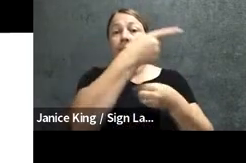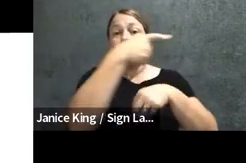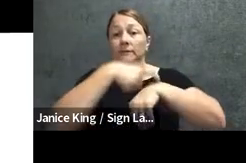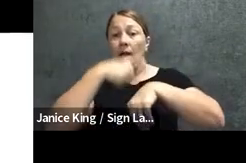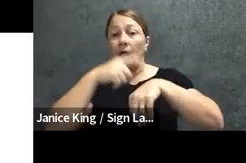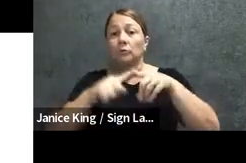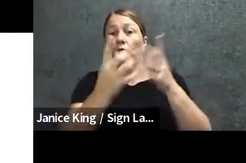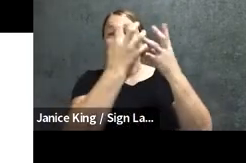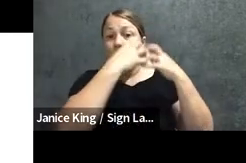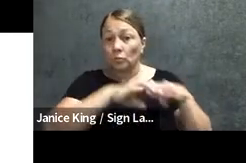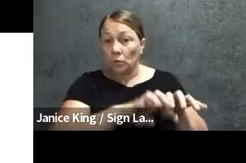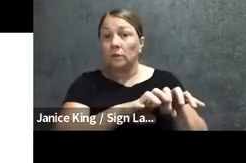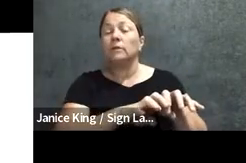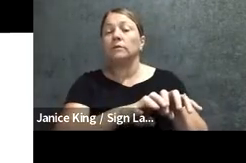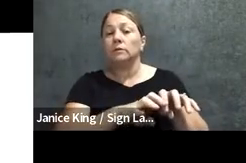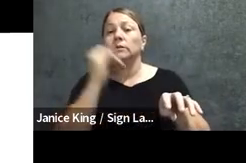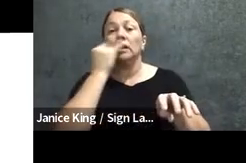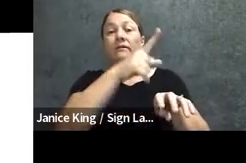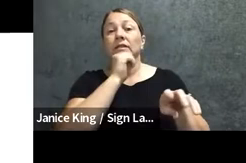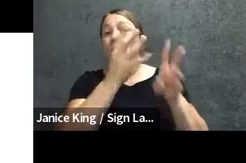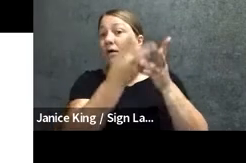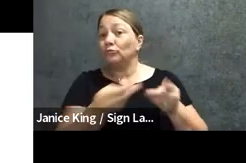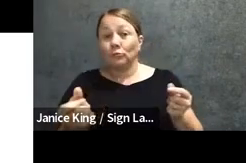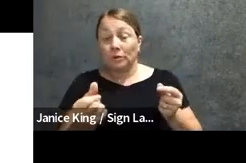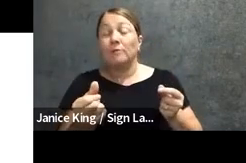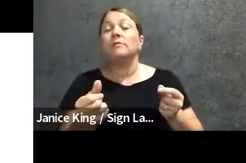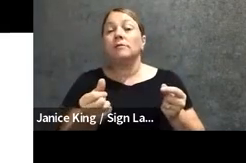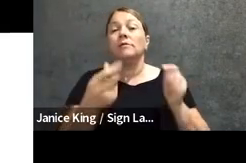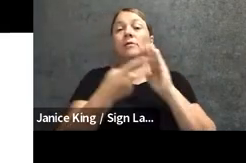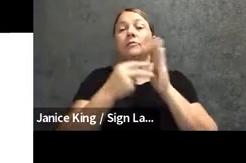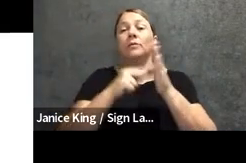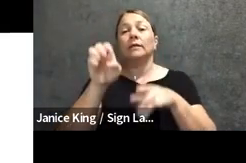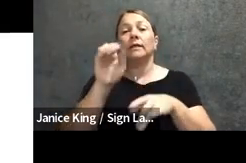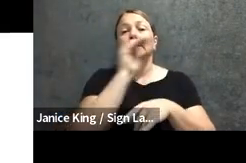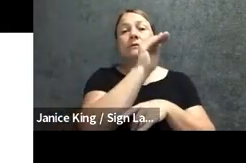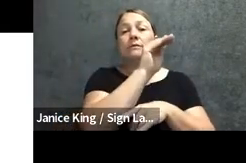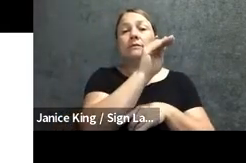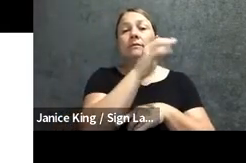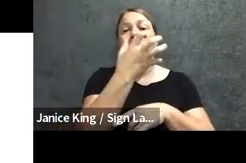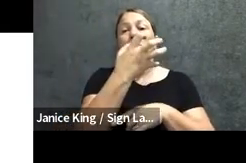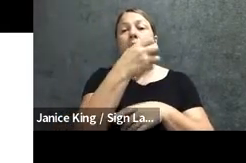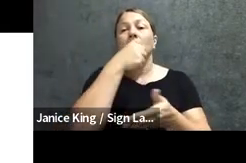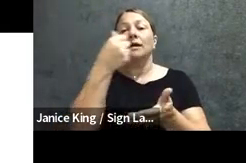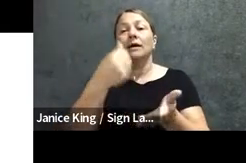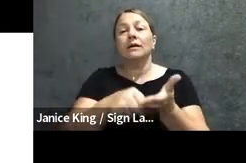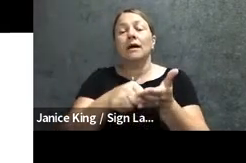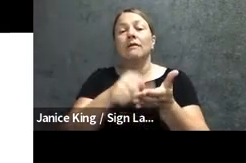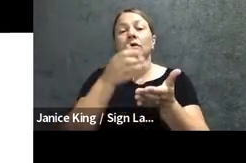can be resolved at that administrative level, although you could ask for a notice of a right to sue letter